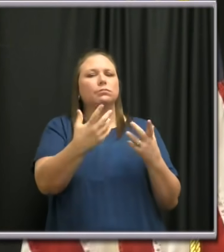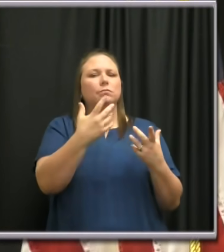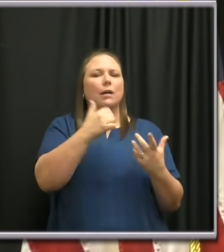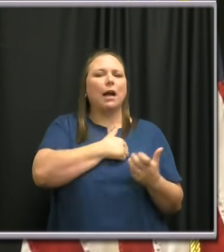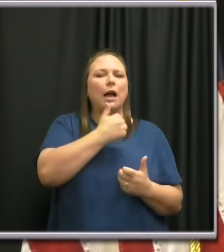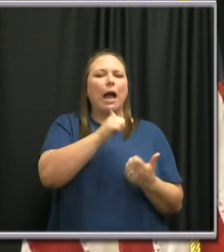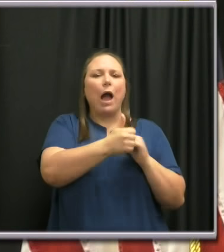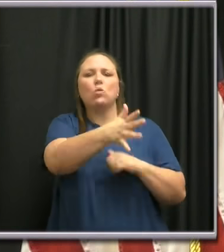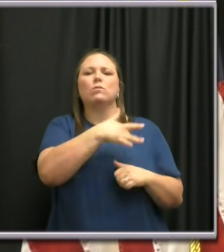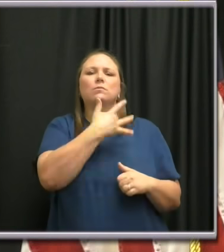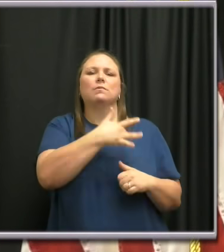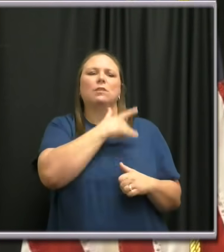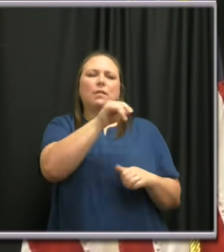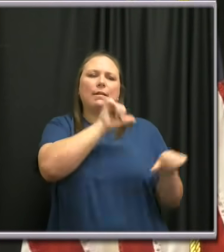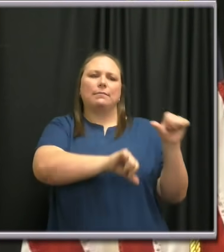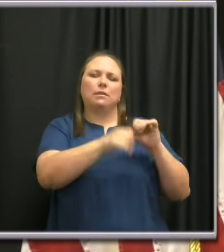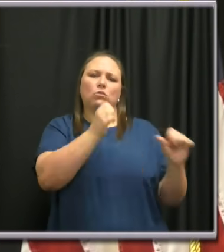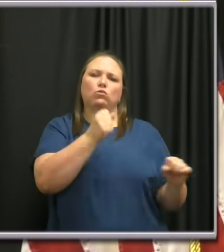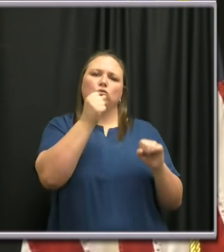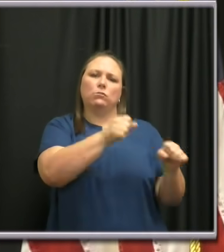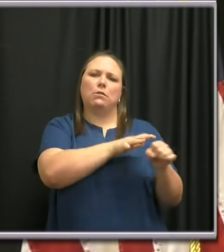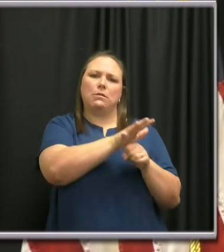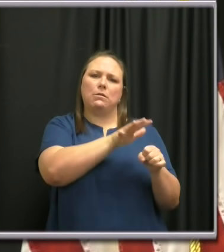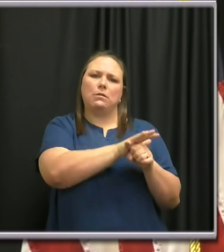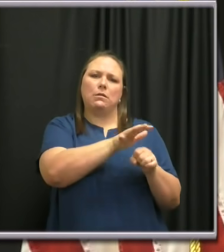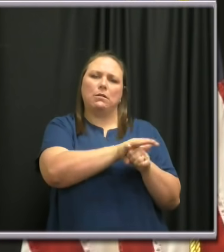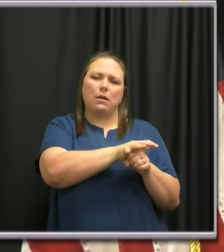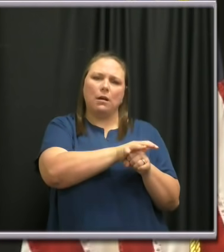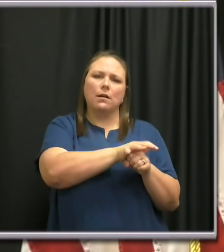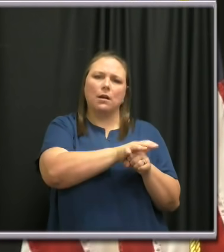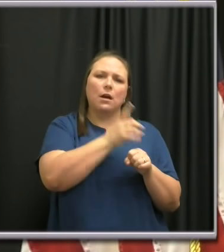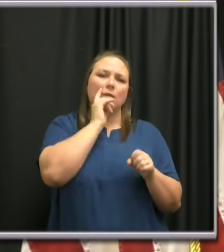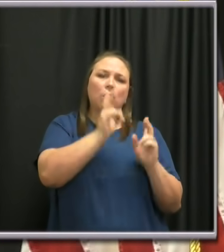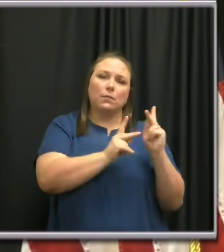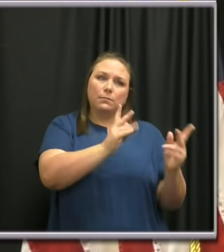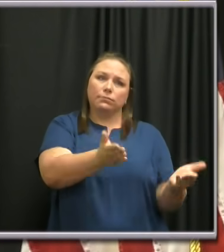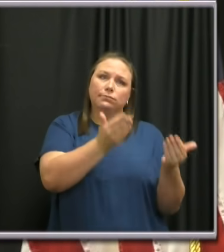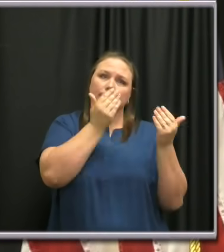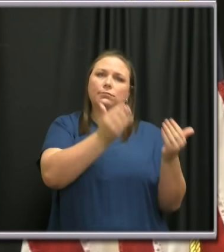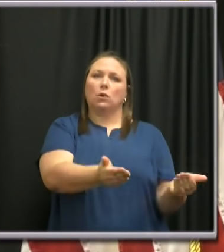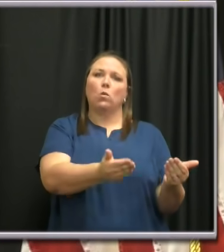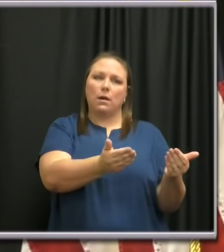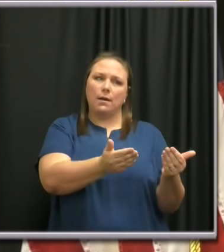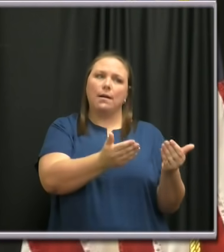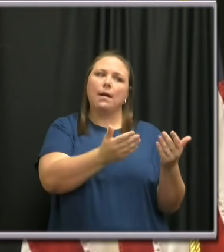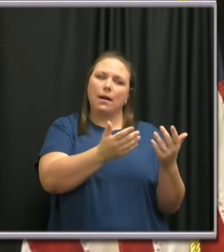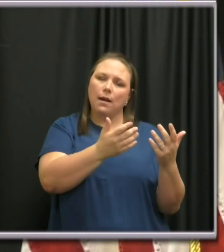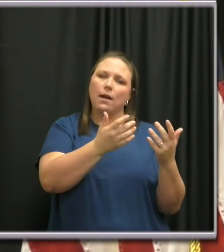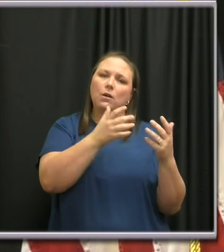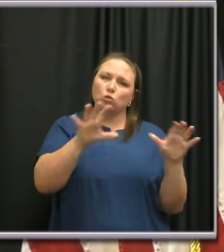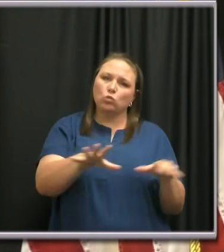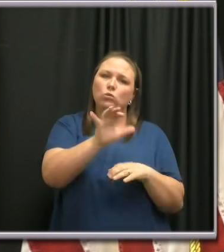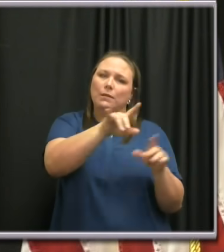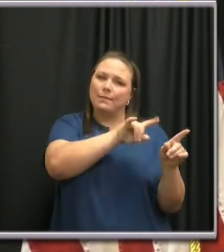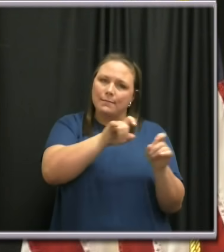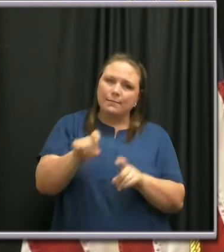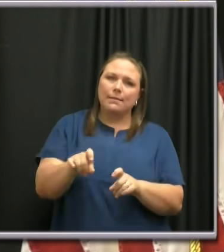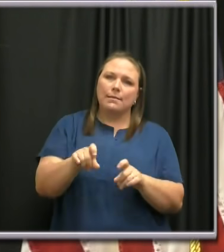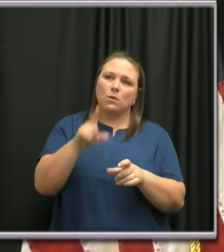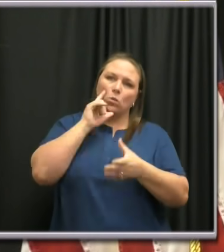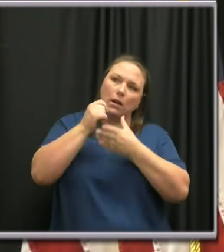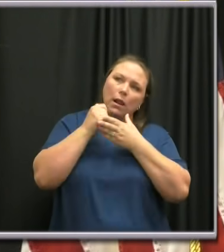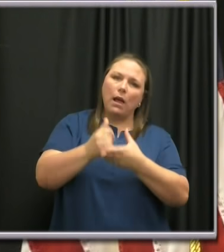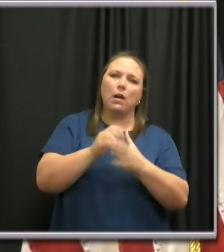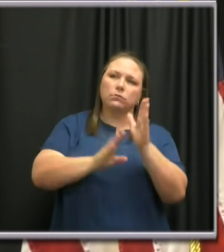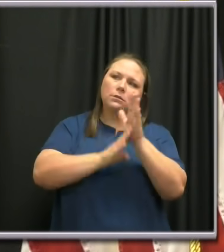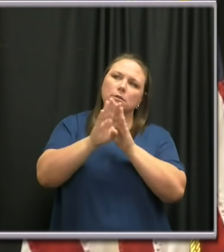feel that the science is strong enough for people to go ahead and start seeking these antibody tests out,